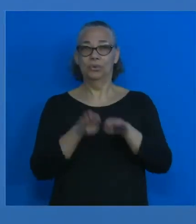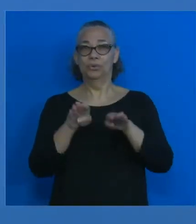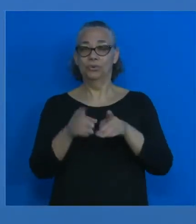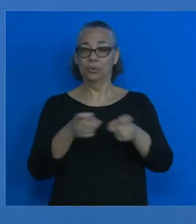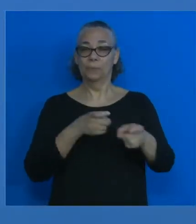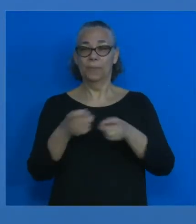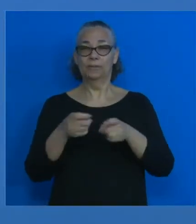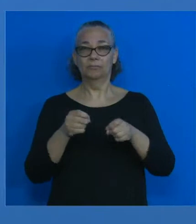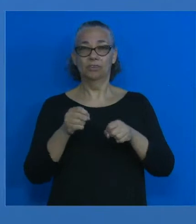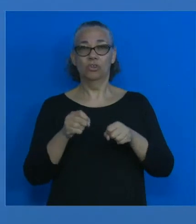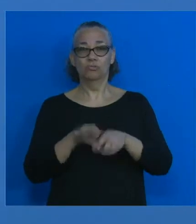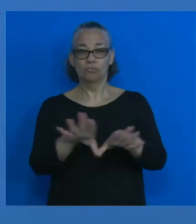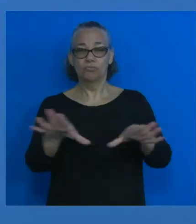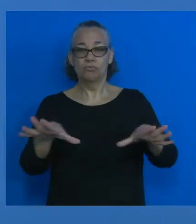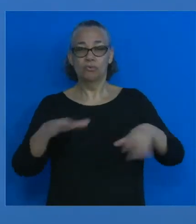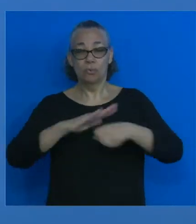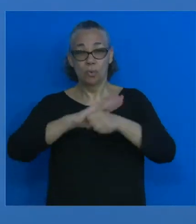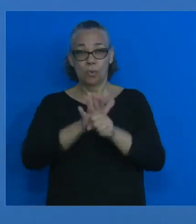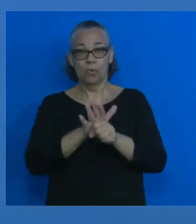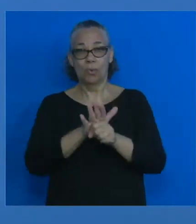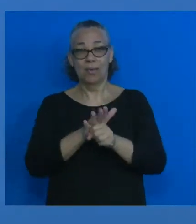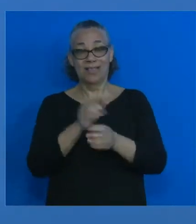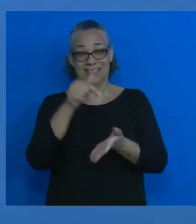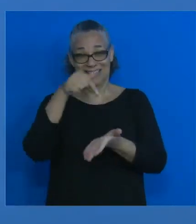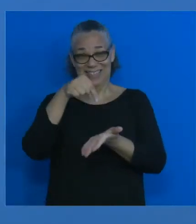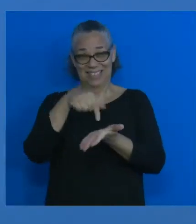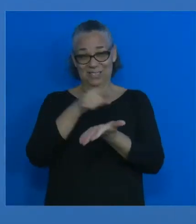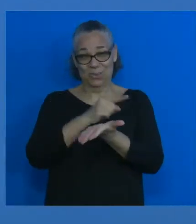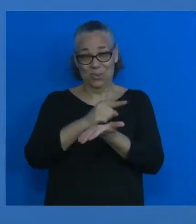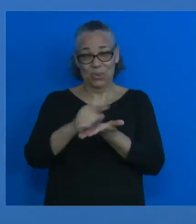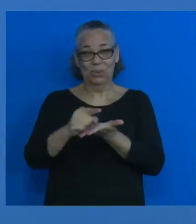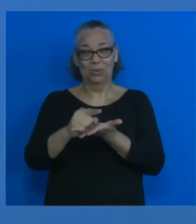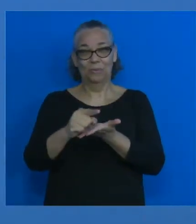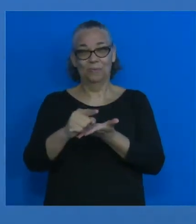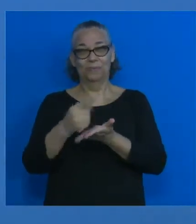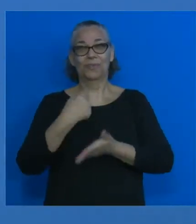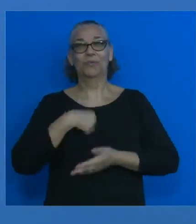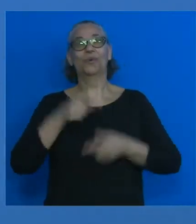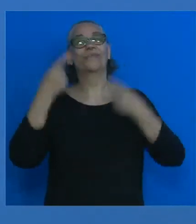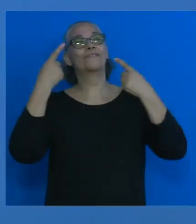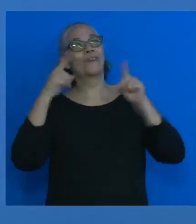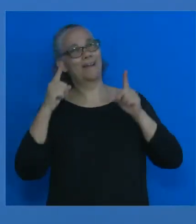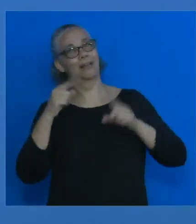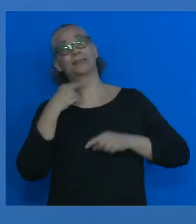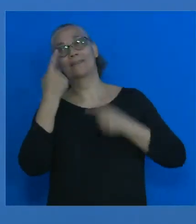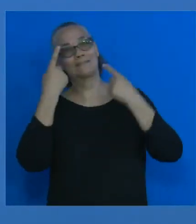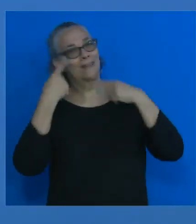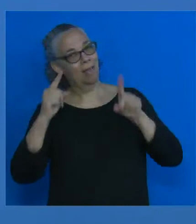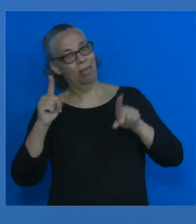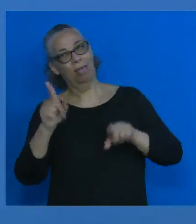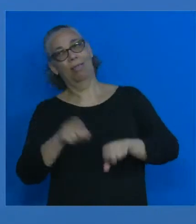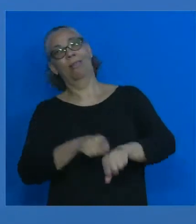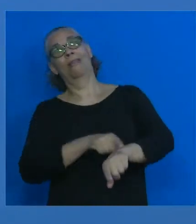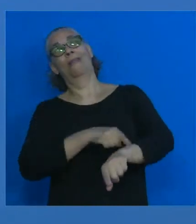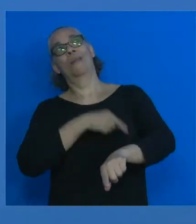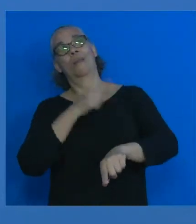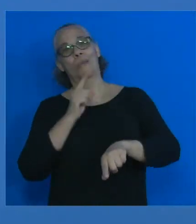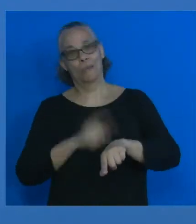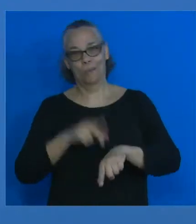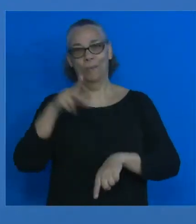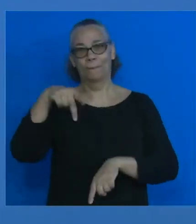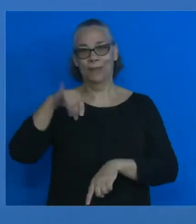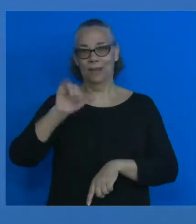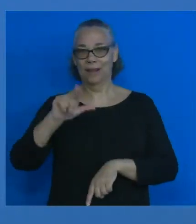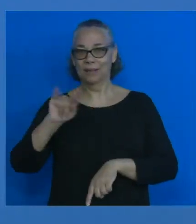of the coronavirus. This week, we will finally, and I say finally because it's been long awaited, pilot the We